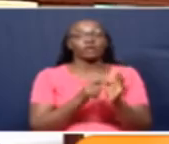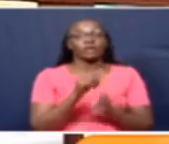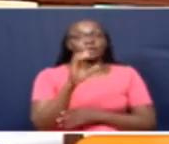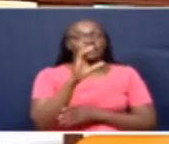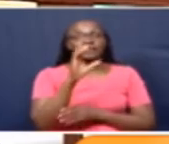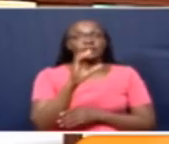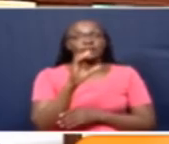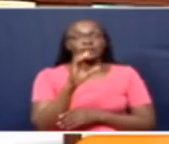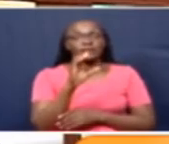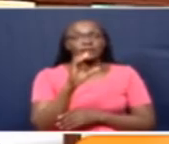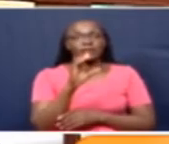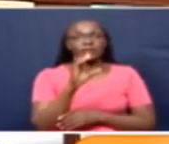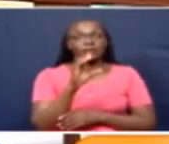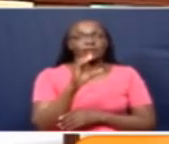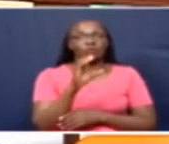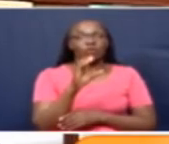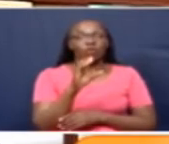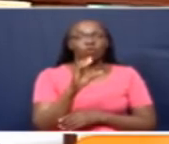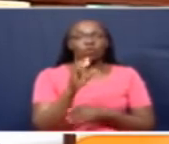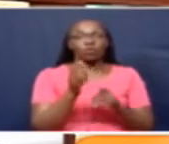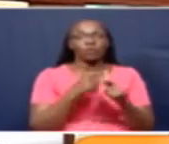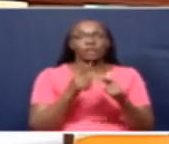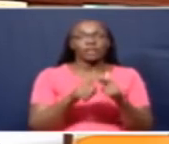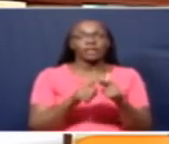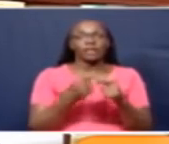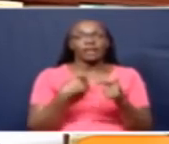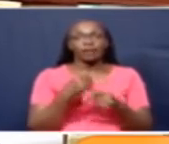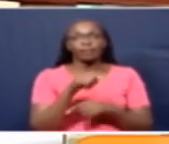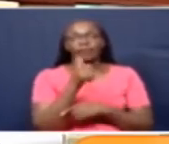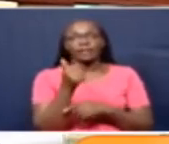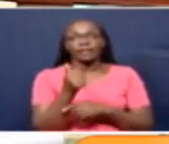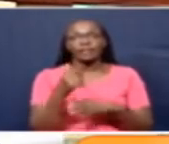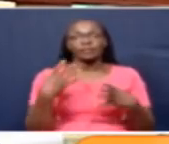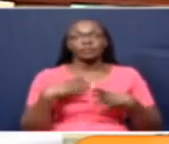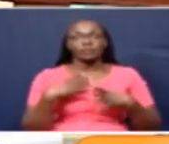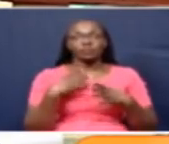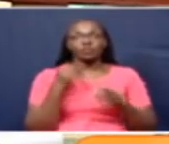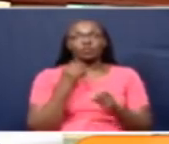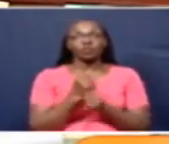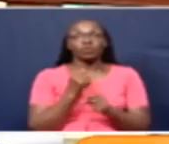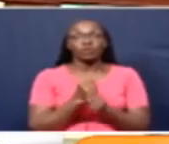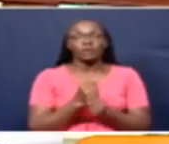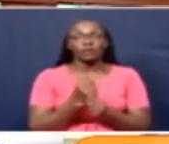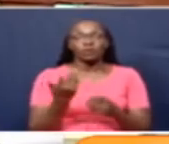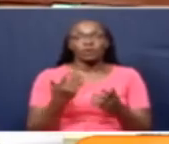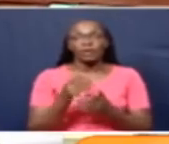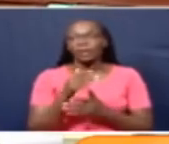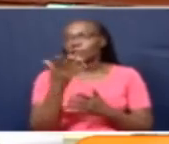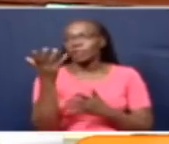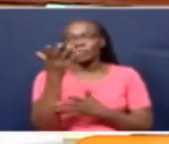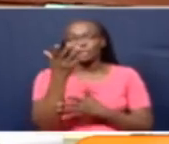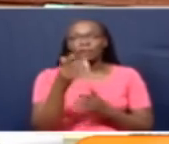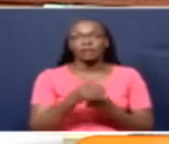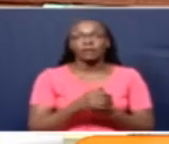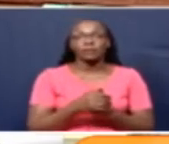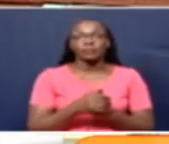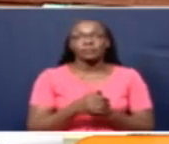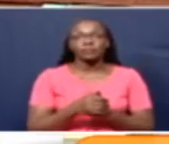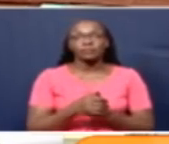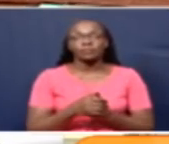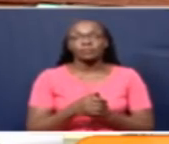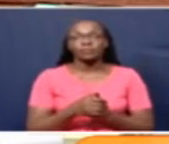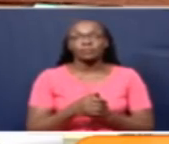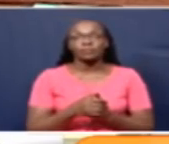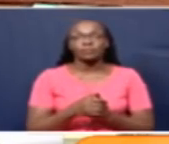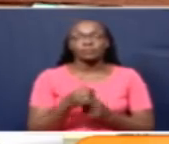Hall. I performed there. Belafonte performed Miriam Makeba, I think, I don't know, somewhere else. I can't remember now. I'm too